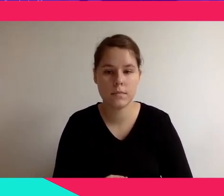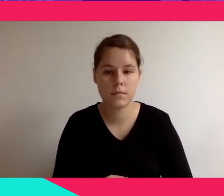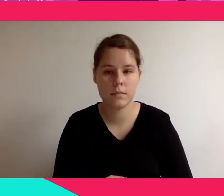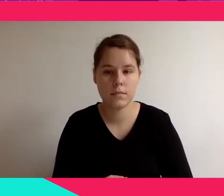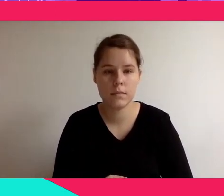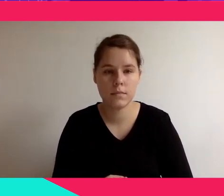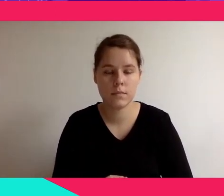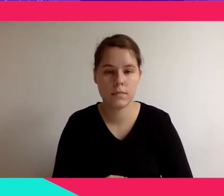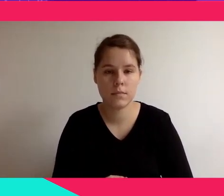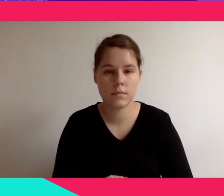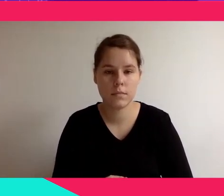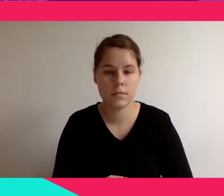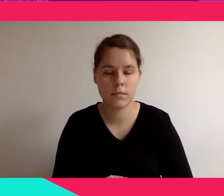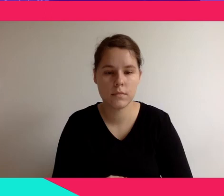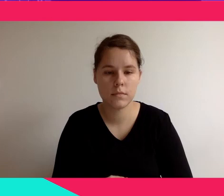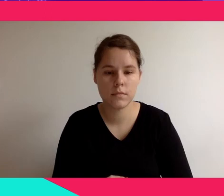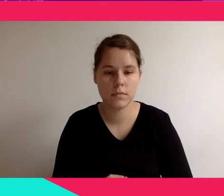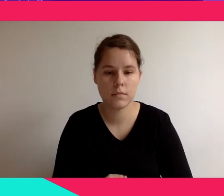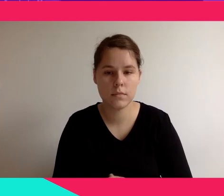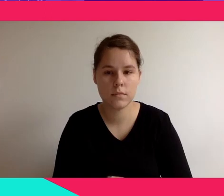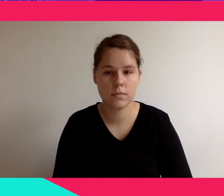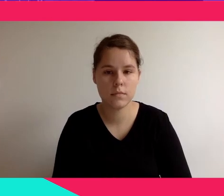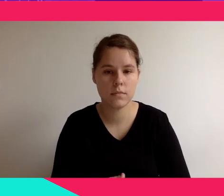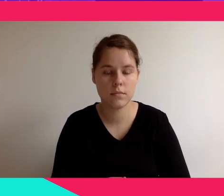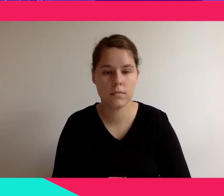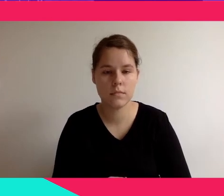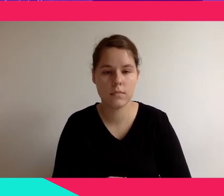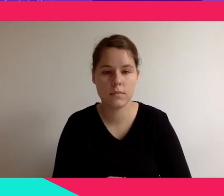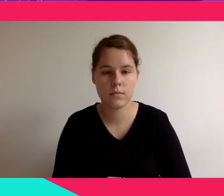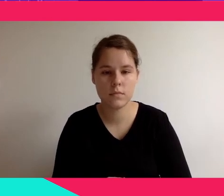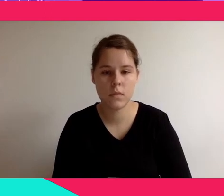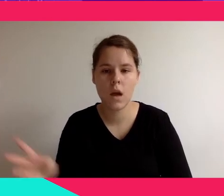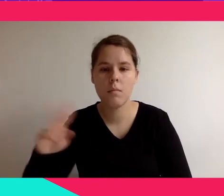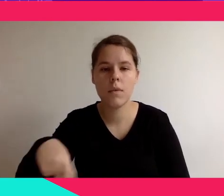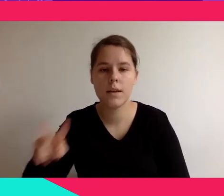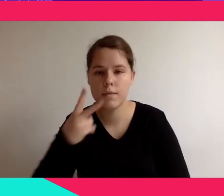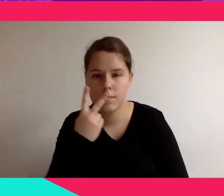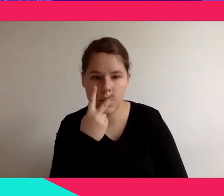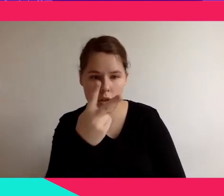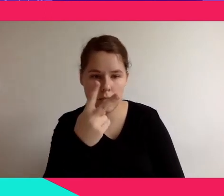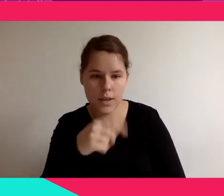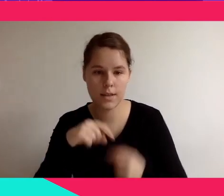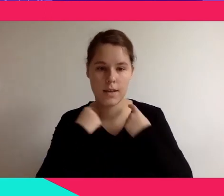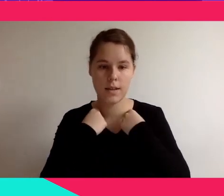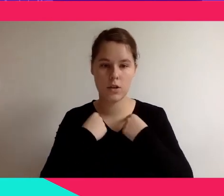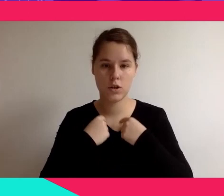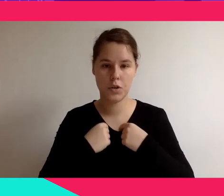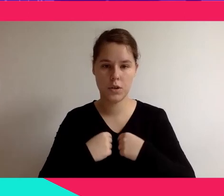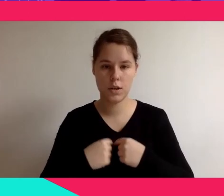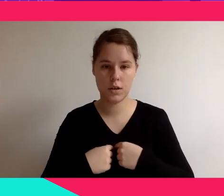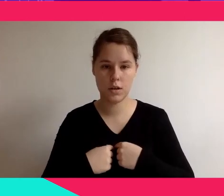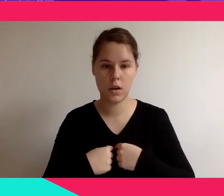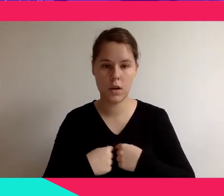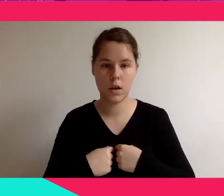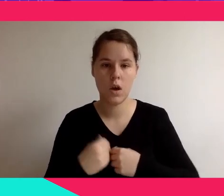They had designed a necklace based on the composition in the painting and turning